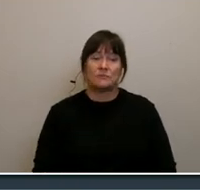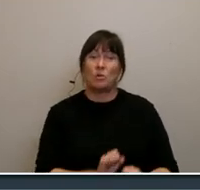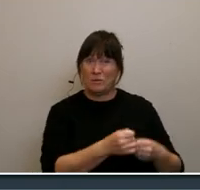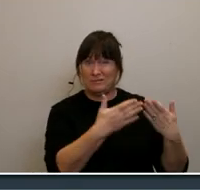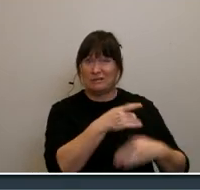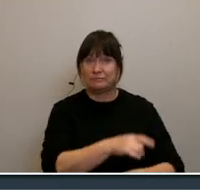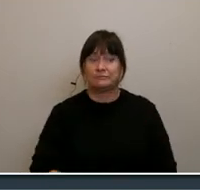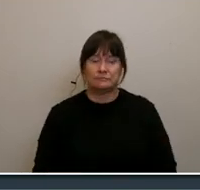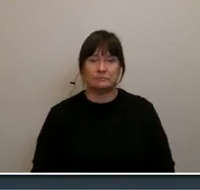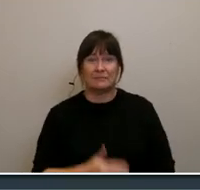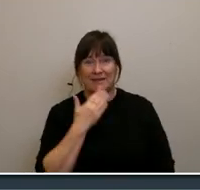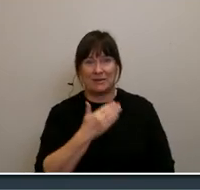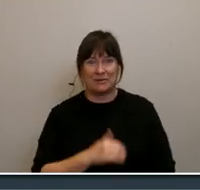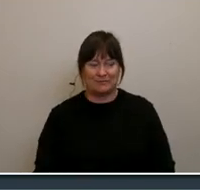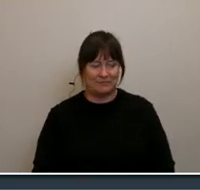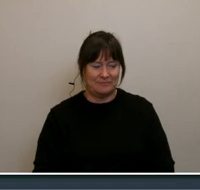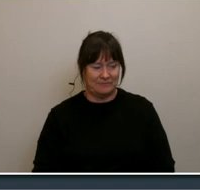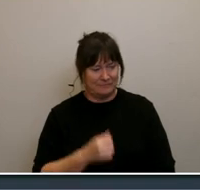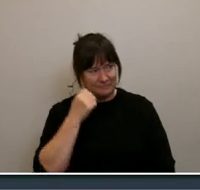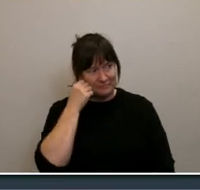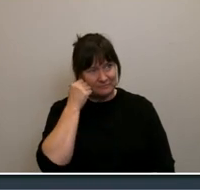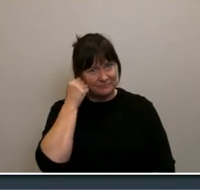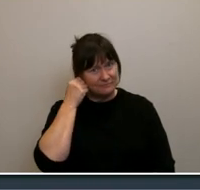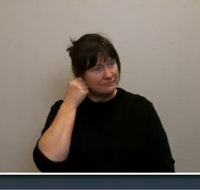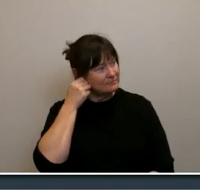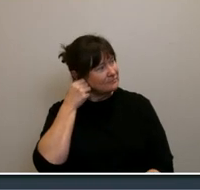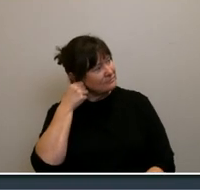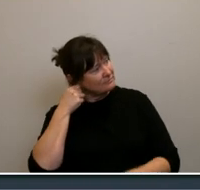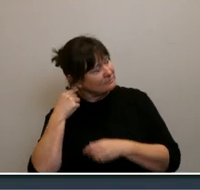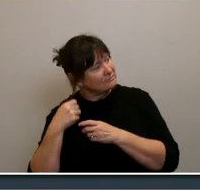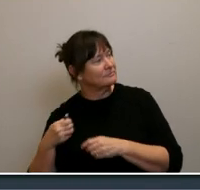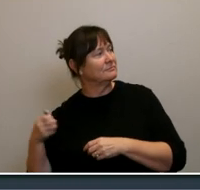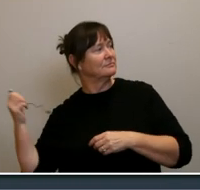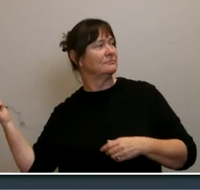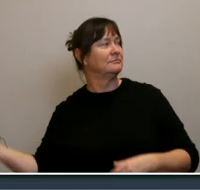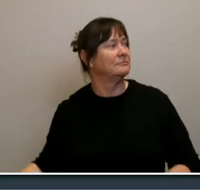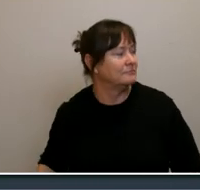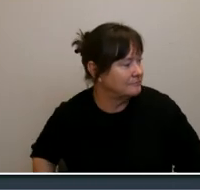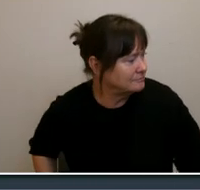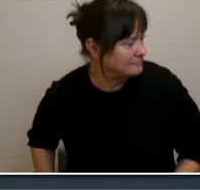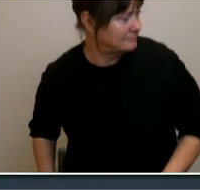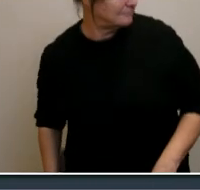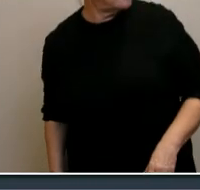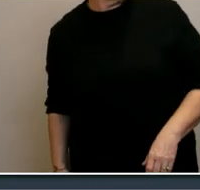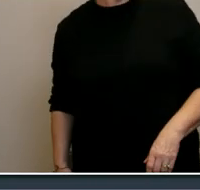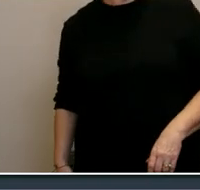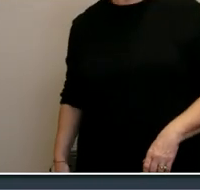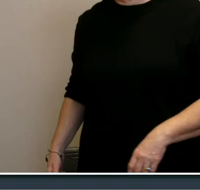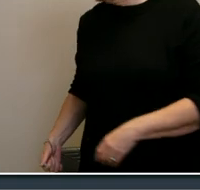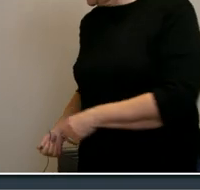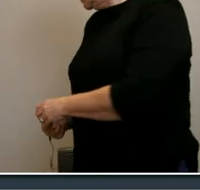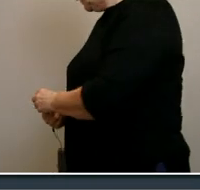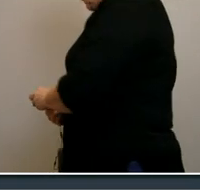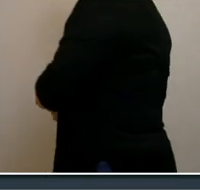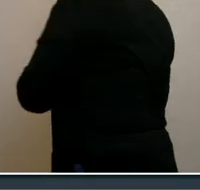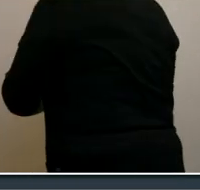Thank you. Okay, thank you very much. Thank you very much. We are running slightly